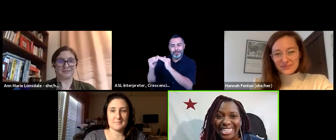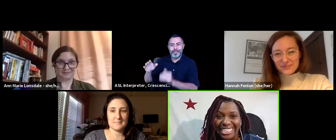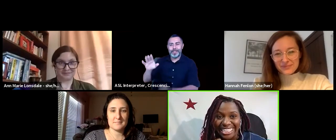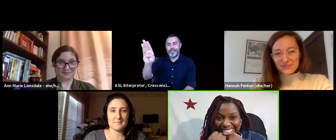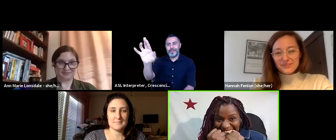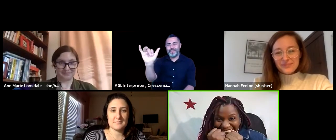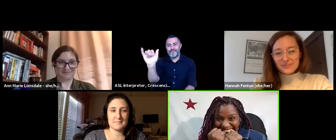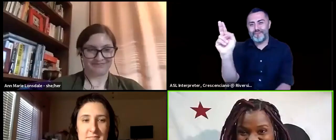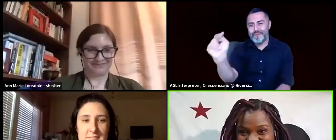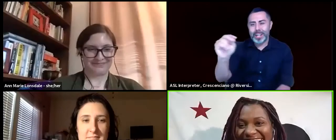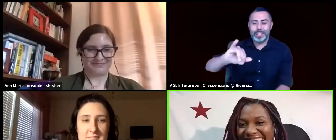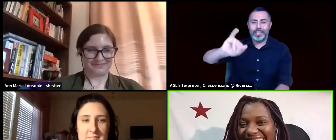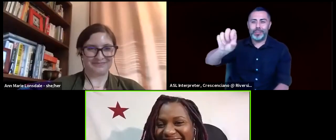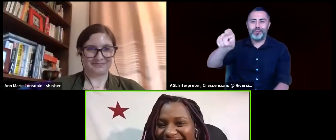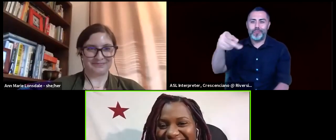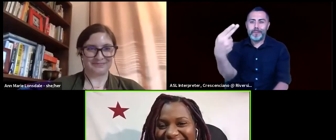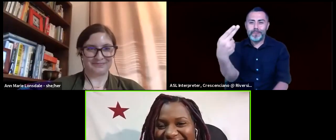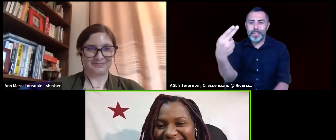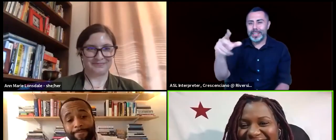Lee.